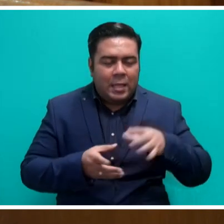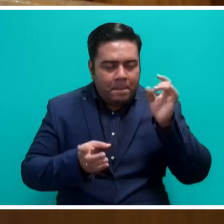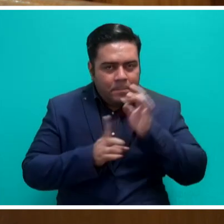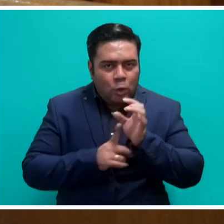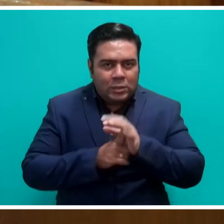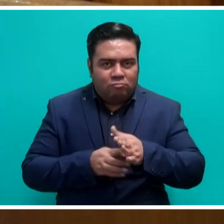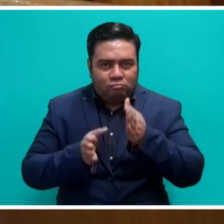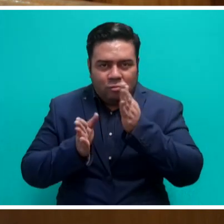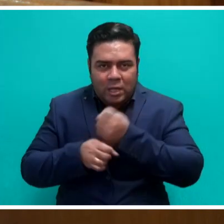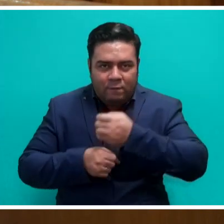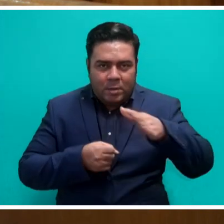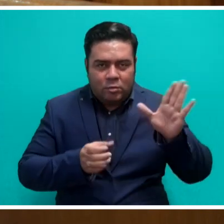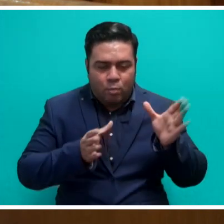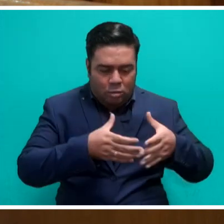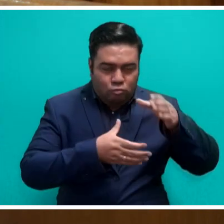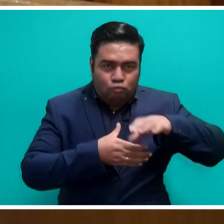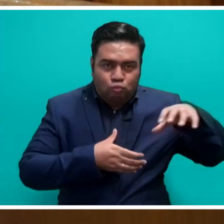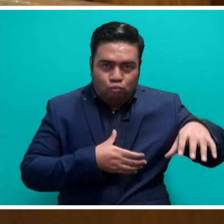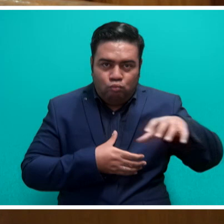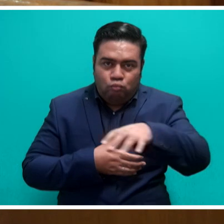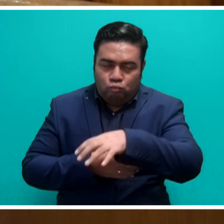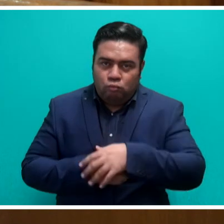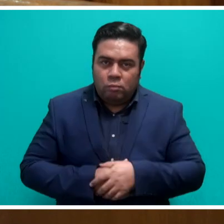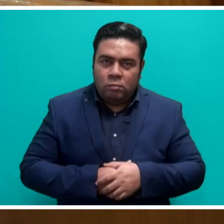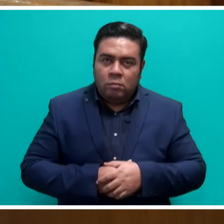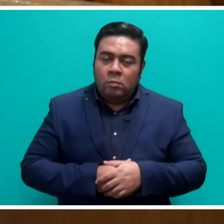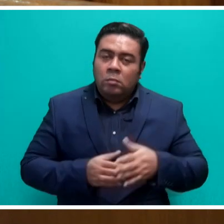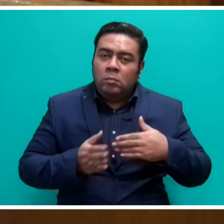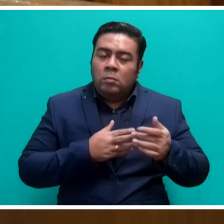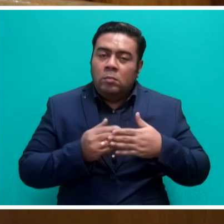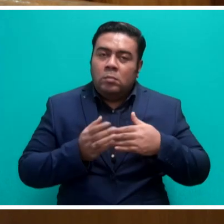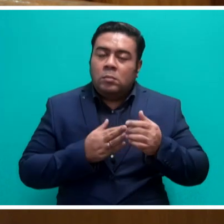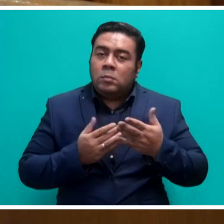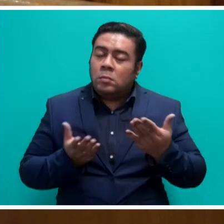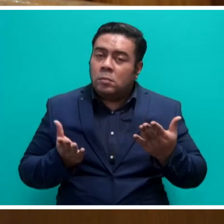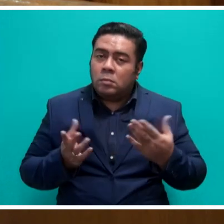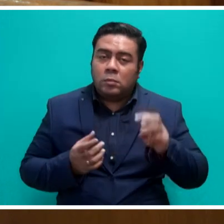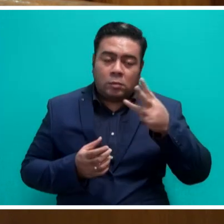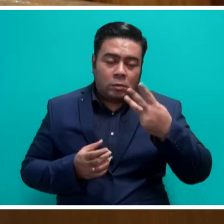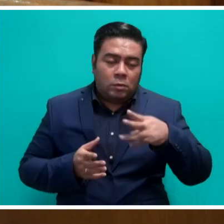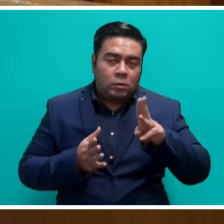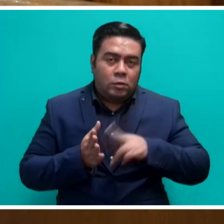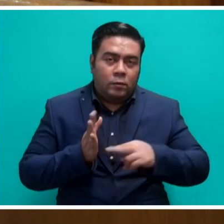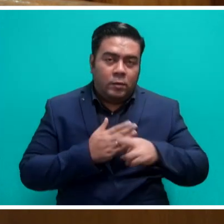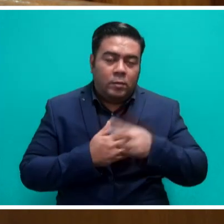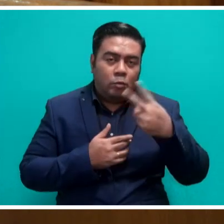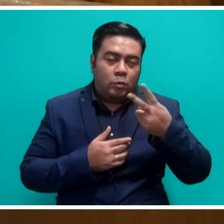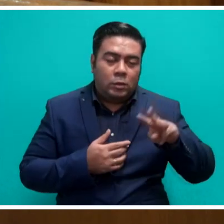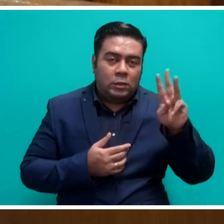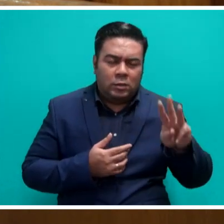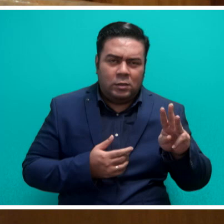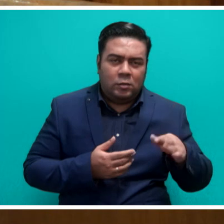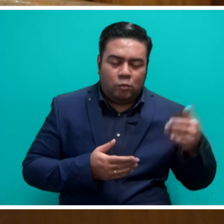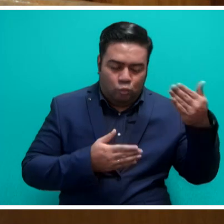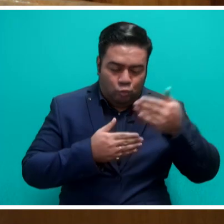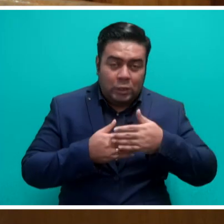institution. Building on these initiatives, on the 3rd of November 2023, the COC embarked on